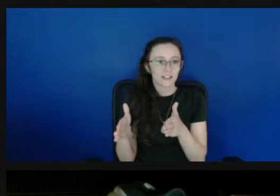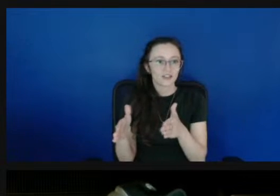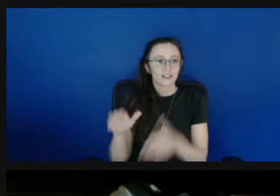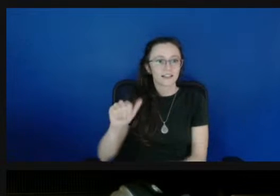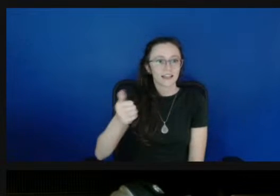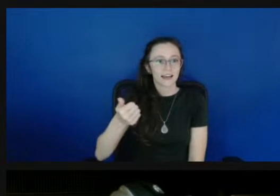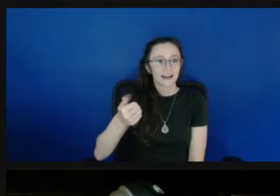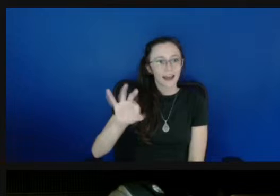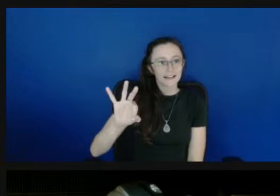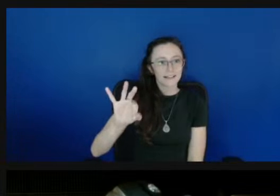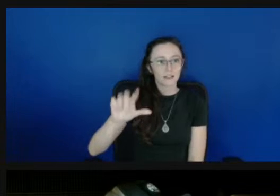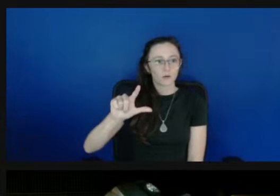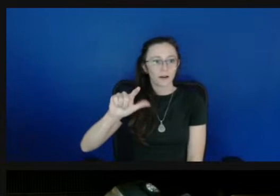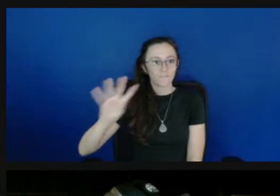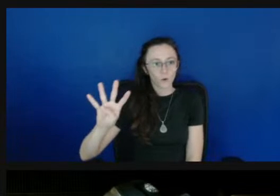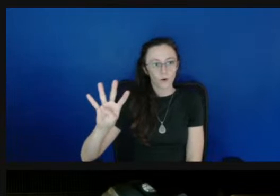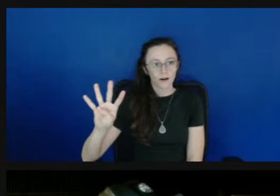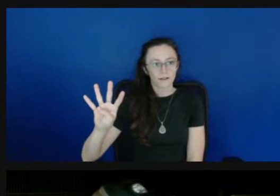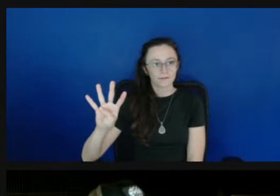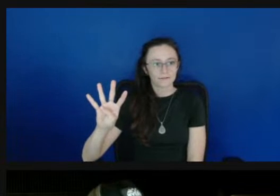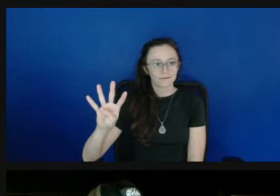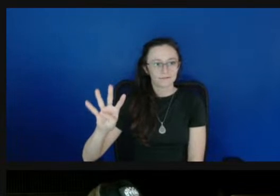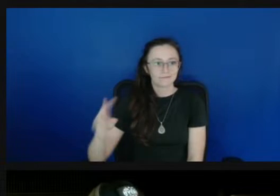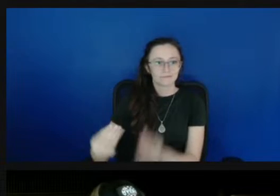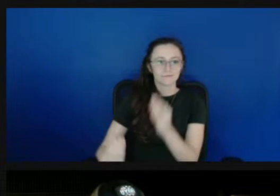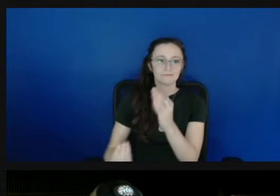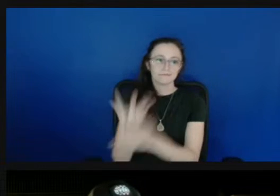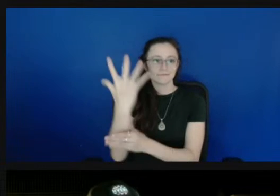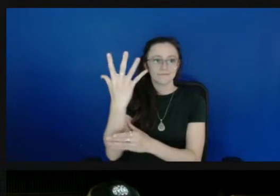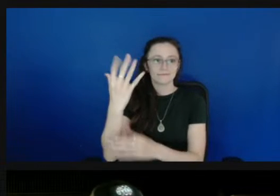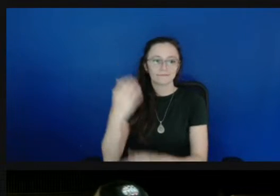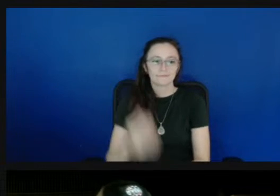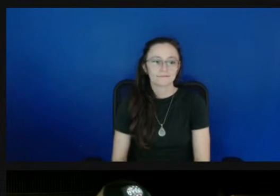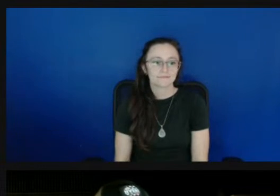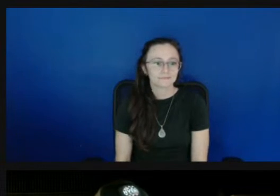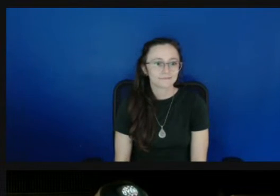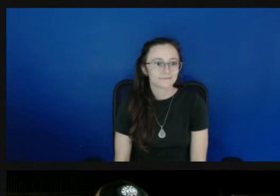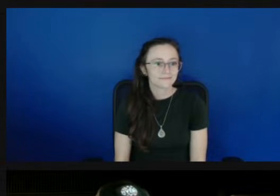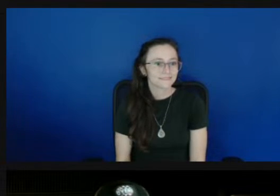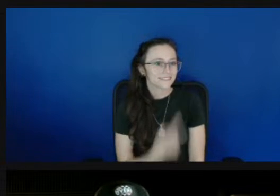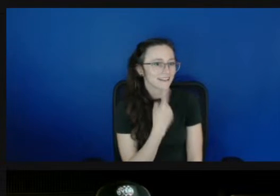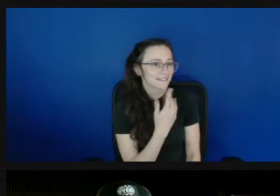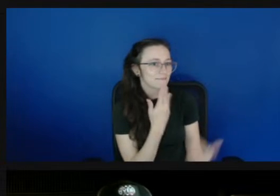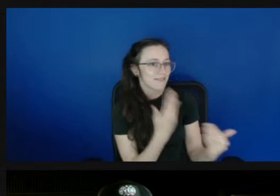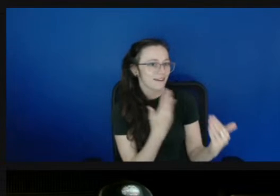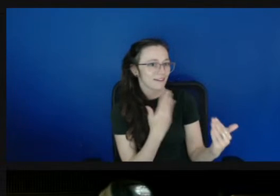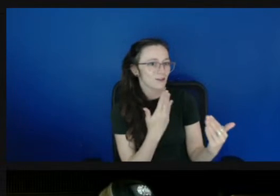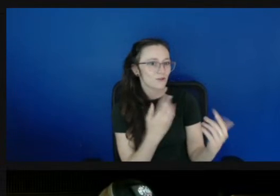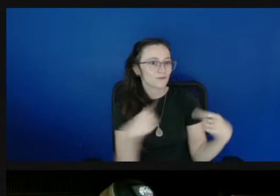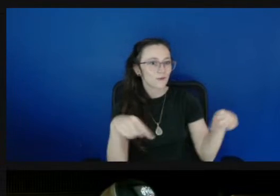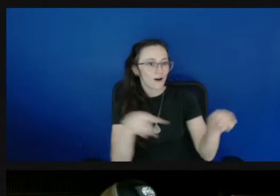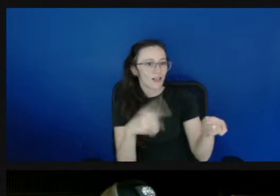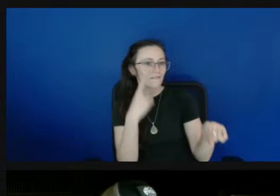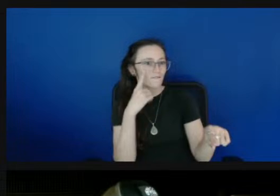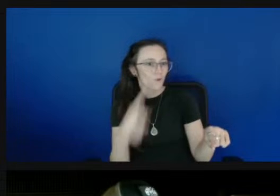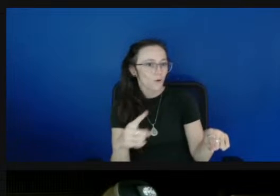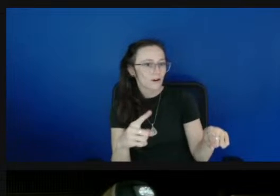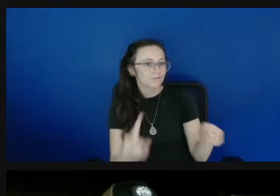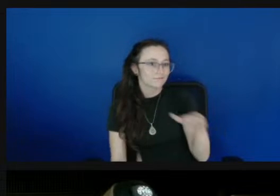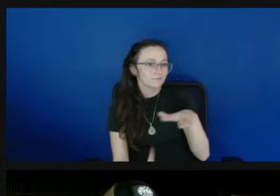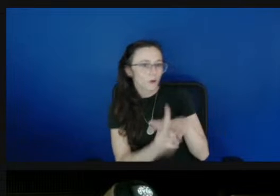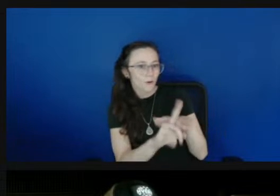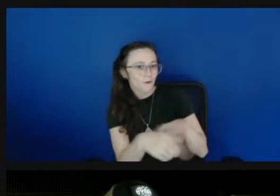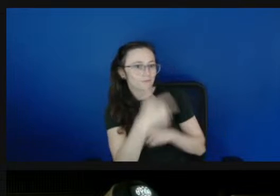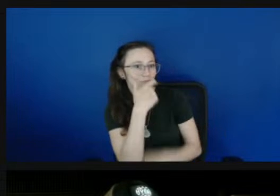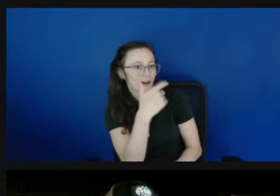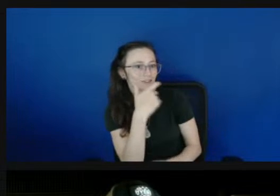I'll leave it to you if you want to say some thank yous. All right. You're realizing. Yeah, we'll go ahead and thank everybody for tuning in today. First and foremost, we